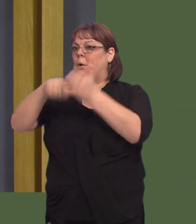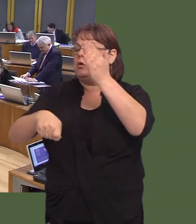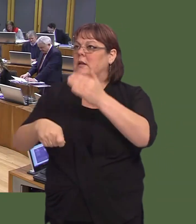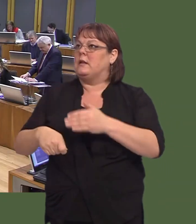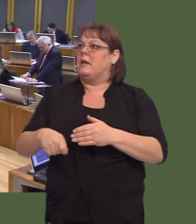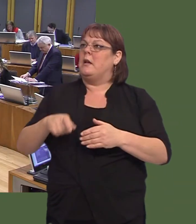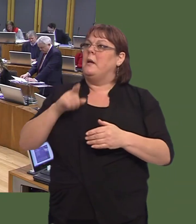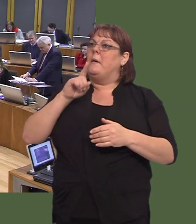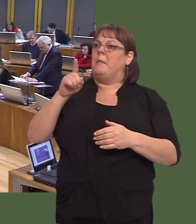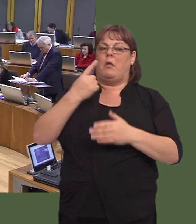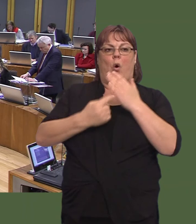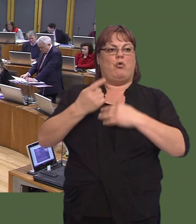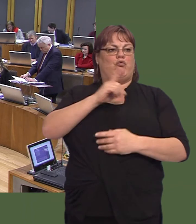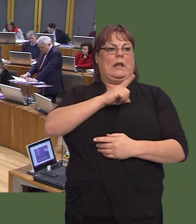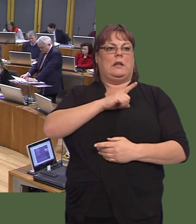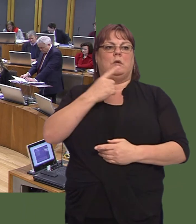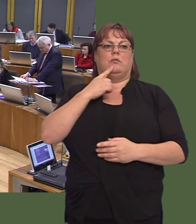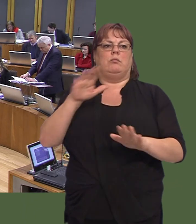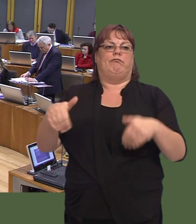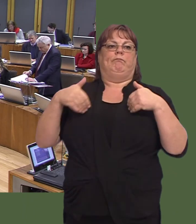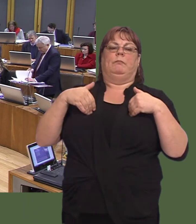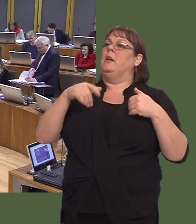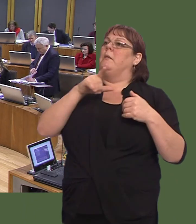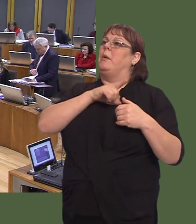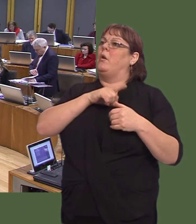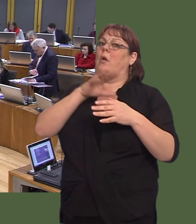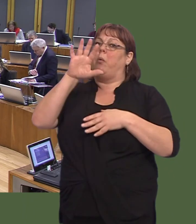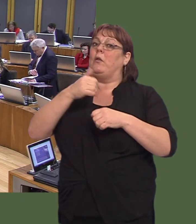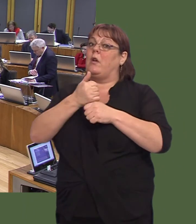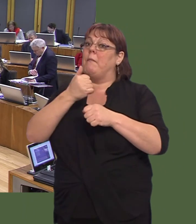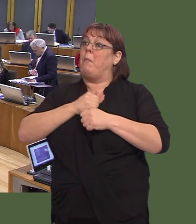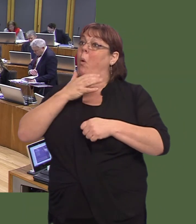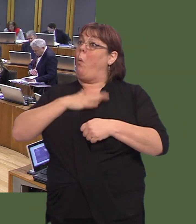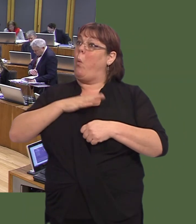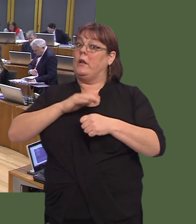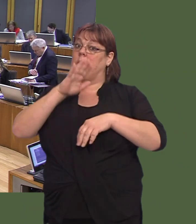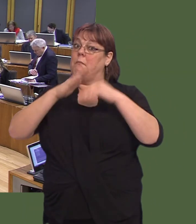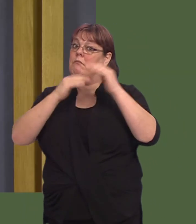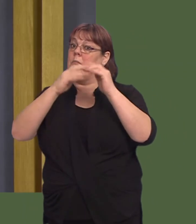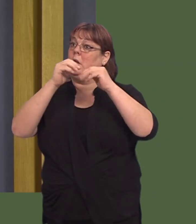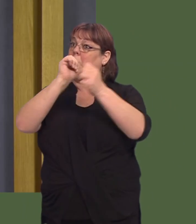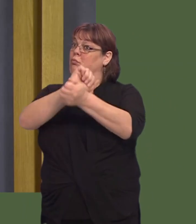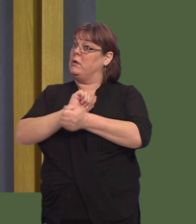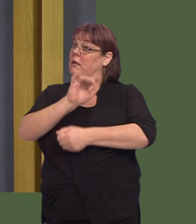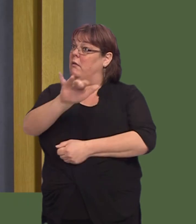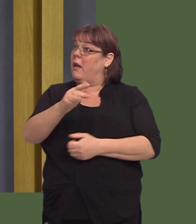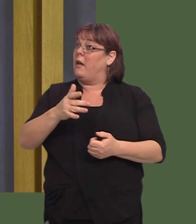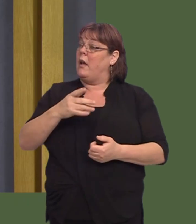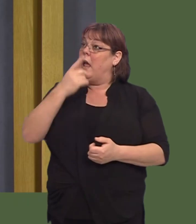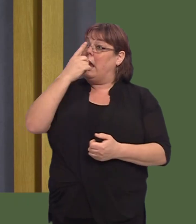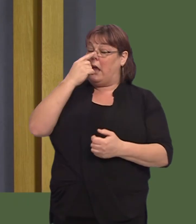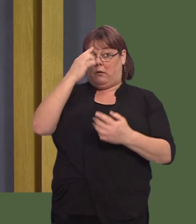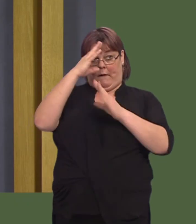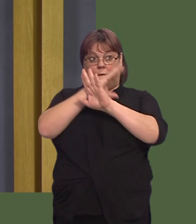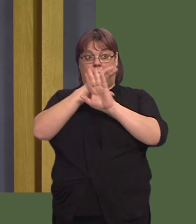only reason not to do this, as far as I could understand, would be that the Welsh Government wants to have this prison in Baglan. Will you seek a commitment here